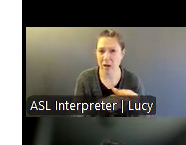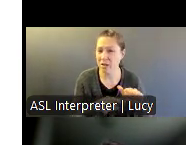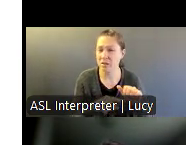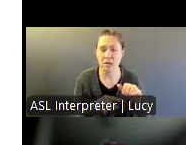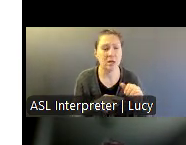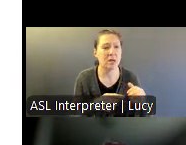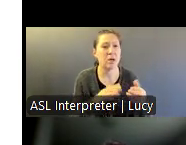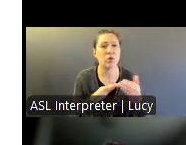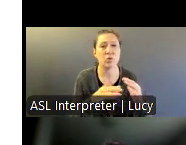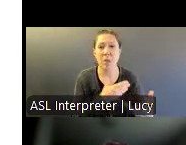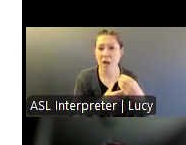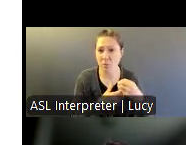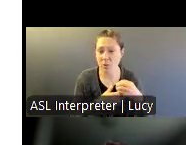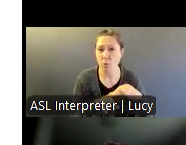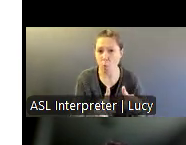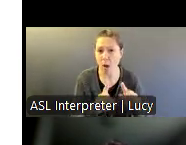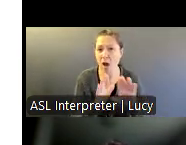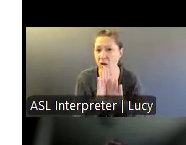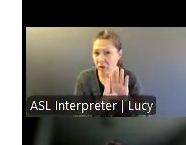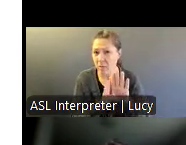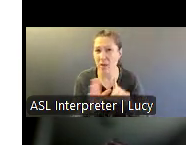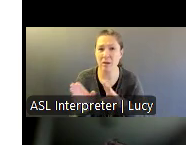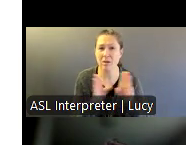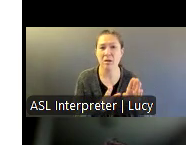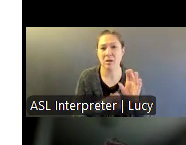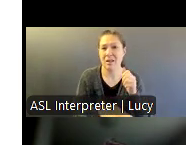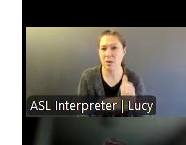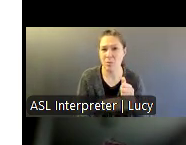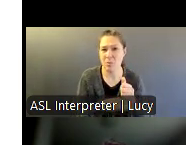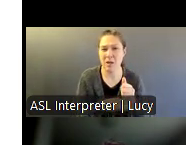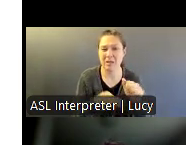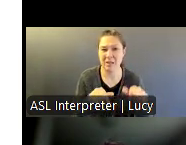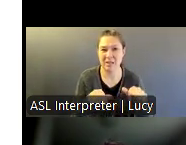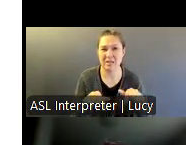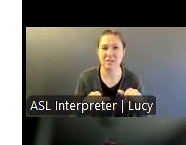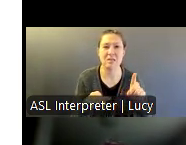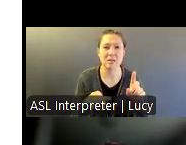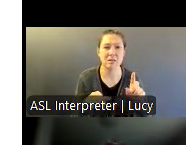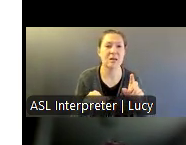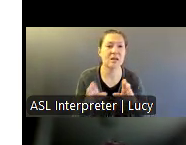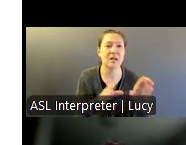both developing, implementing, and now analyzing data.